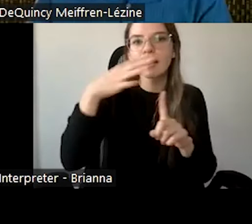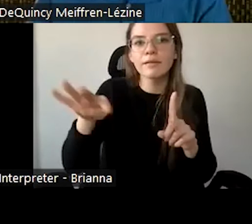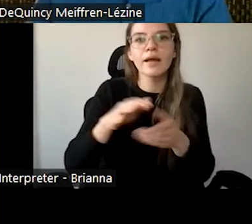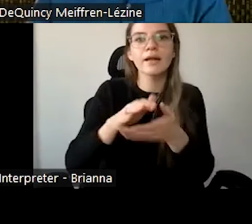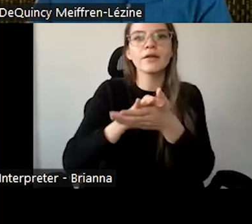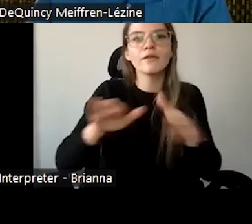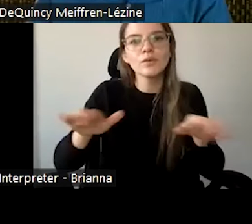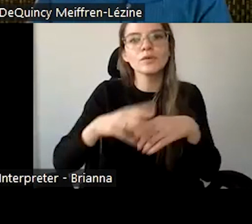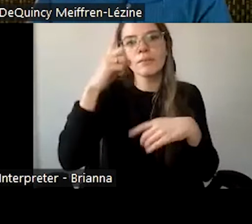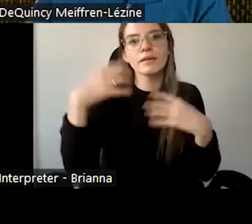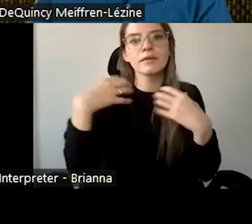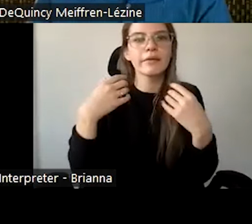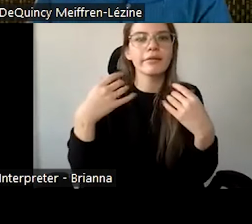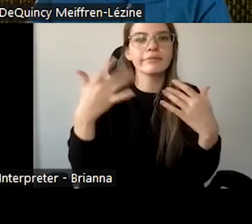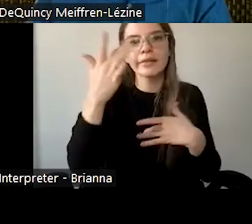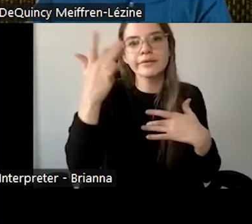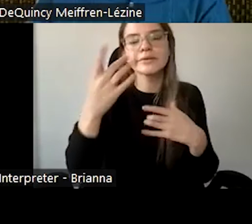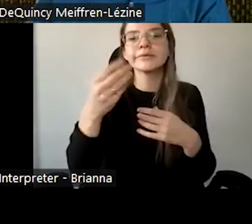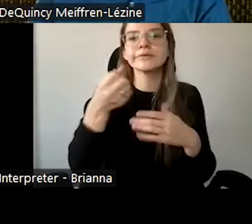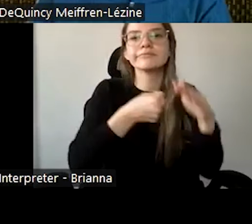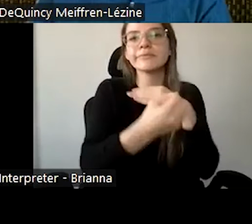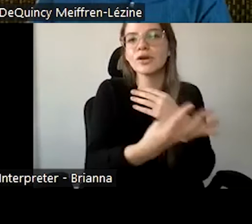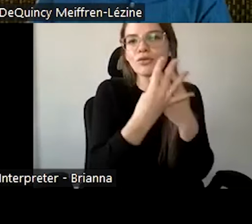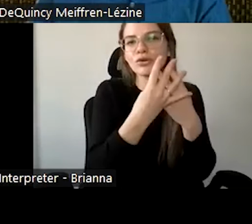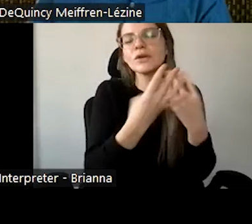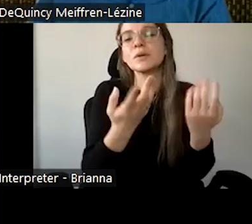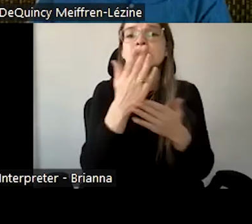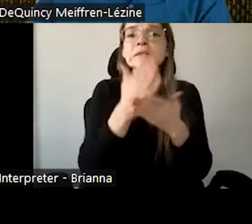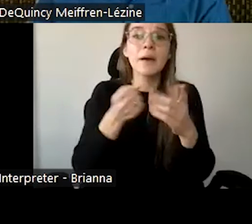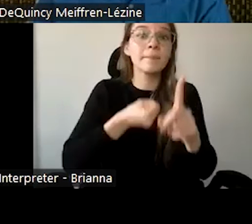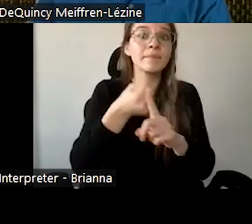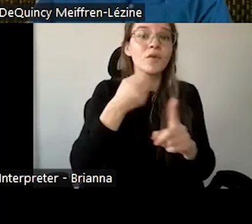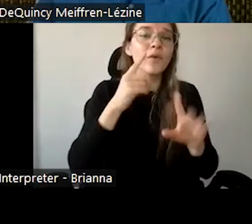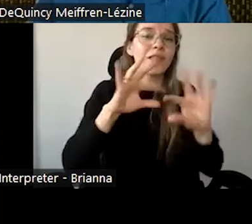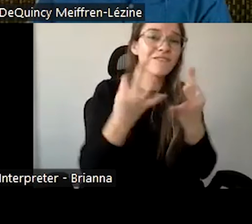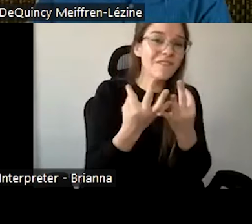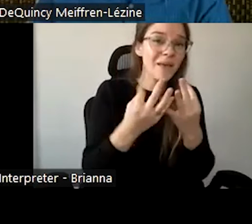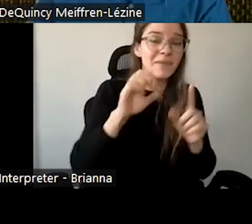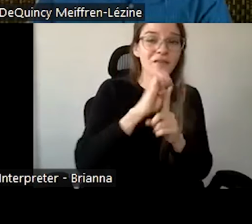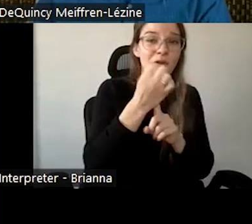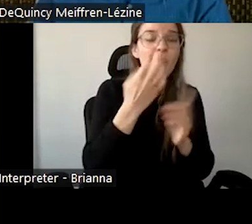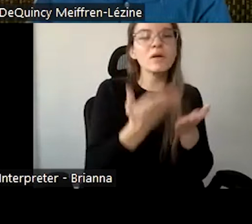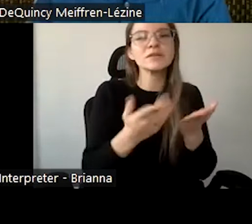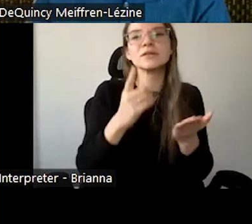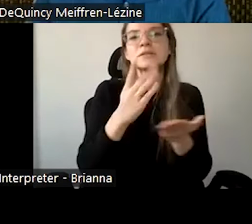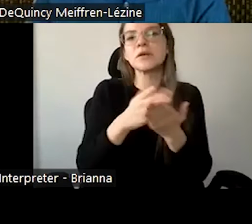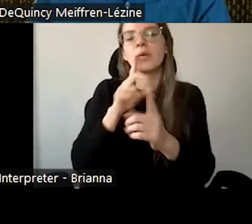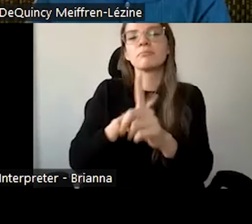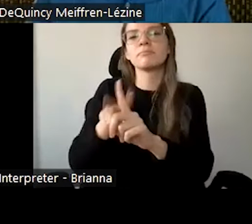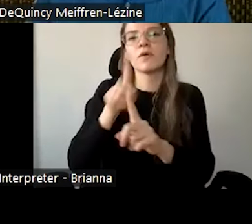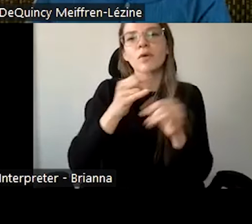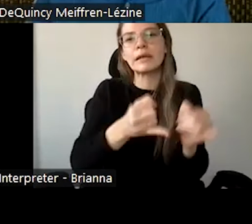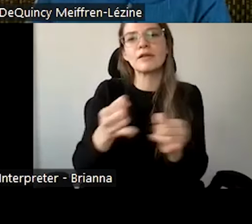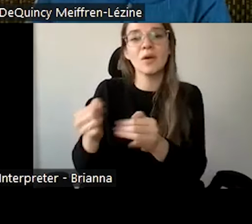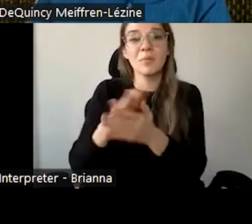Those are individual circumstances that might happen within the family environment or what happened to an individual. But those are